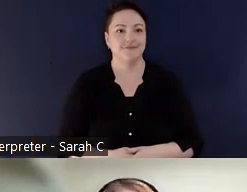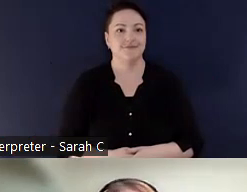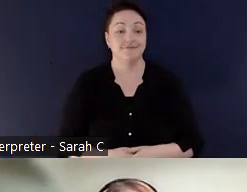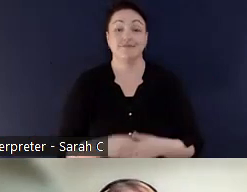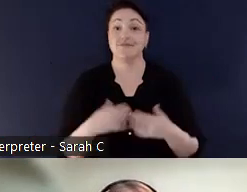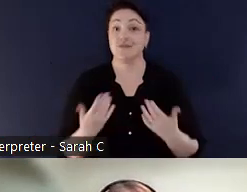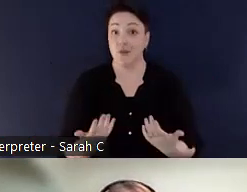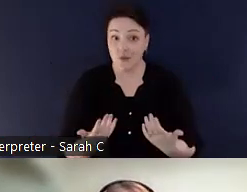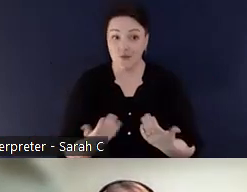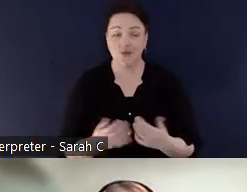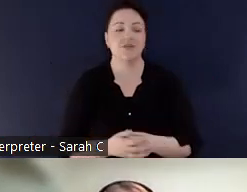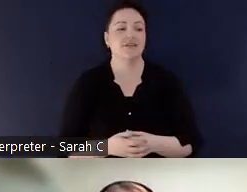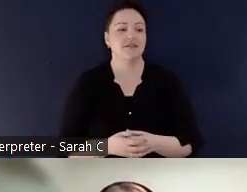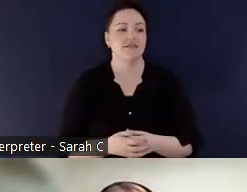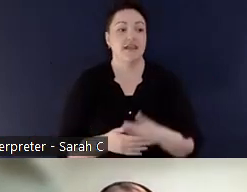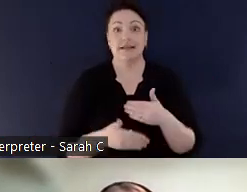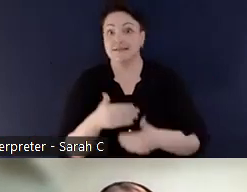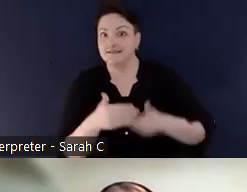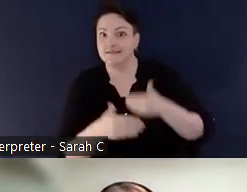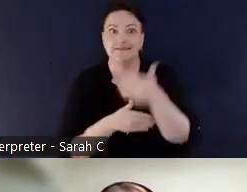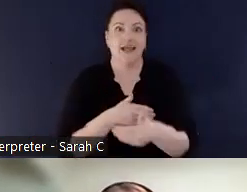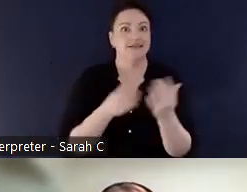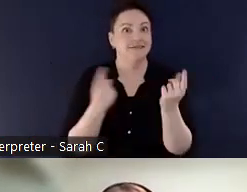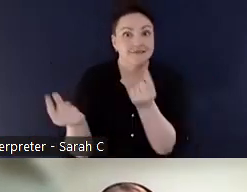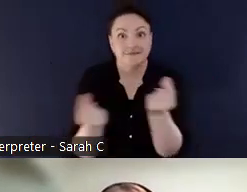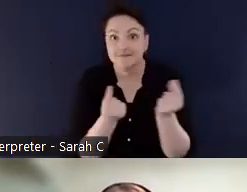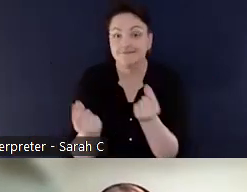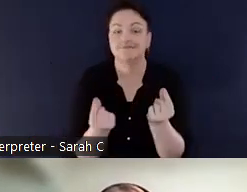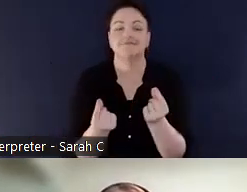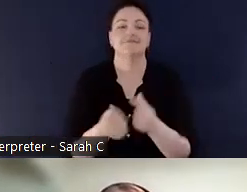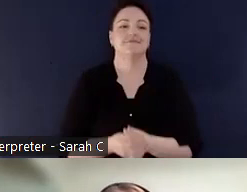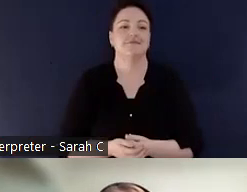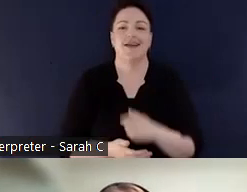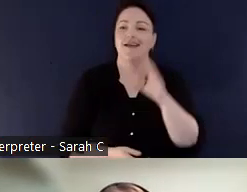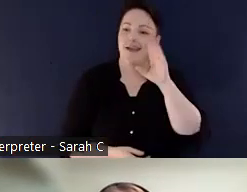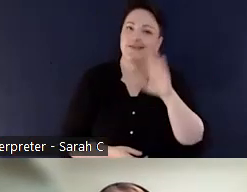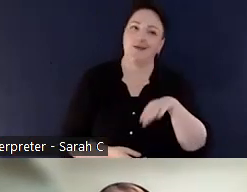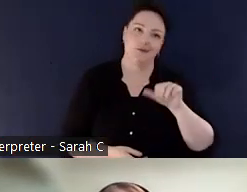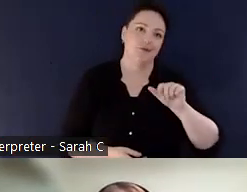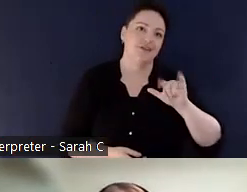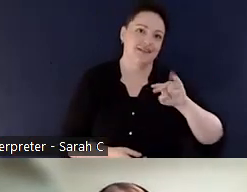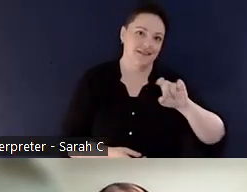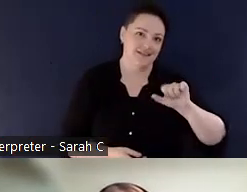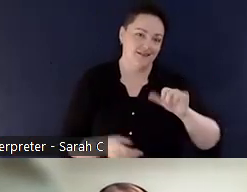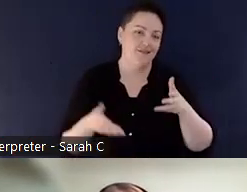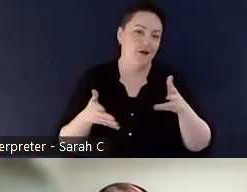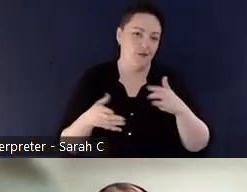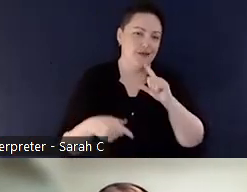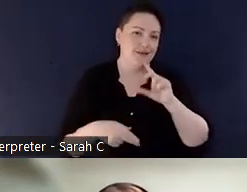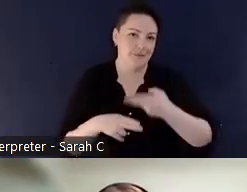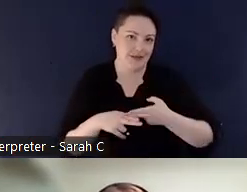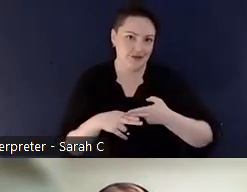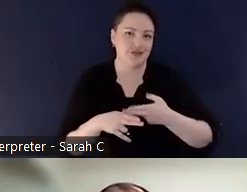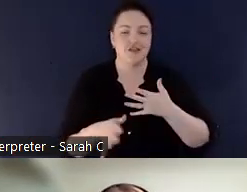And just a few next steps, and I know Alina had already mentioned some on the follow-up resources we